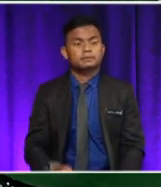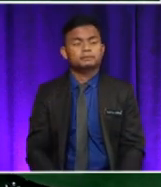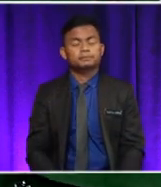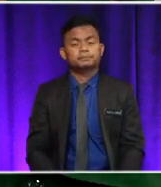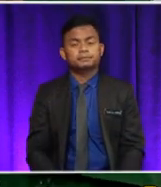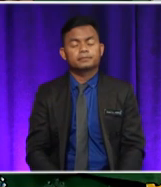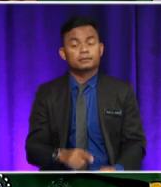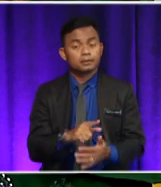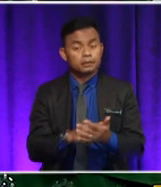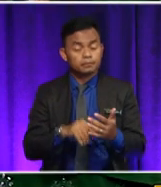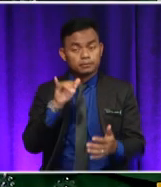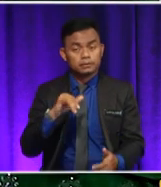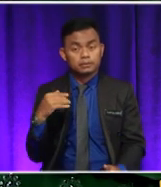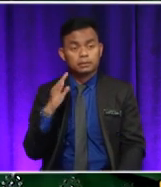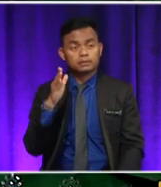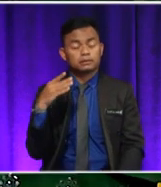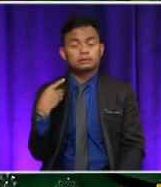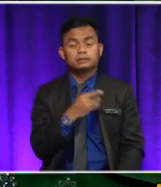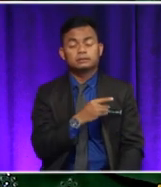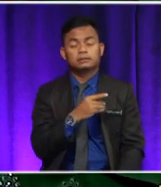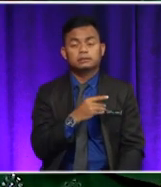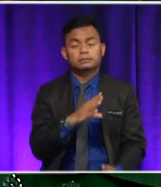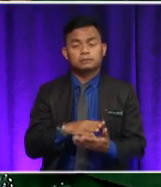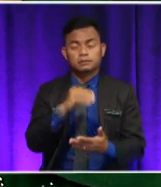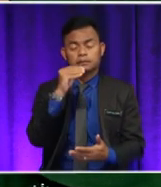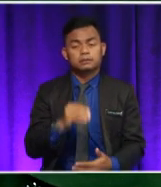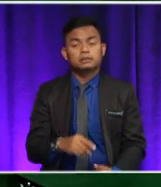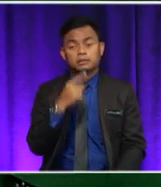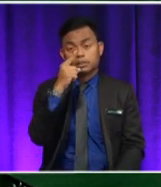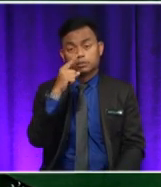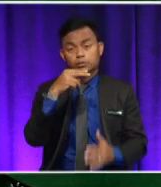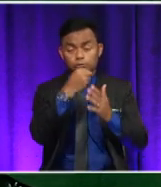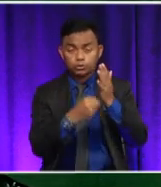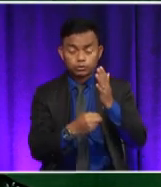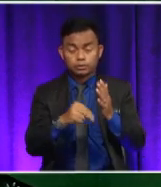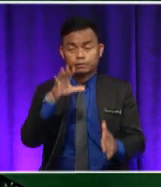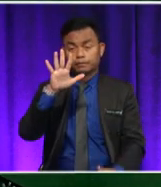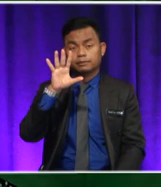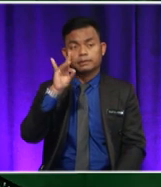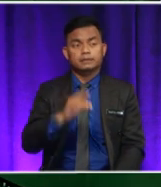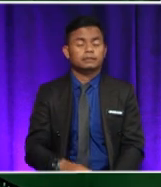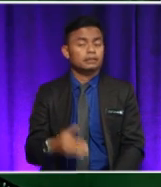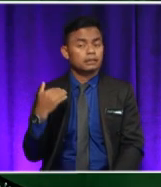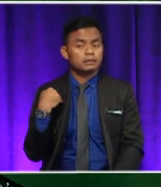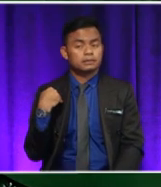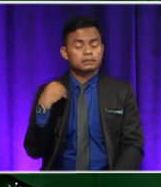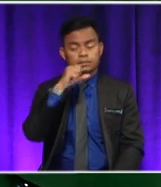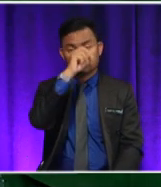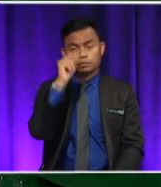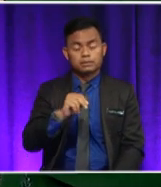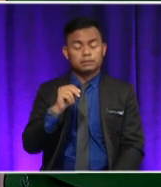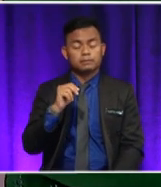in page 68. So you can refer to page 68 as well. Okay, I have the first question over